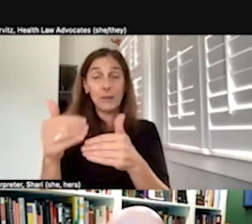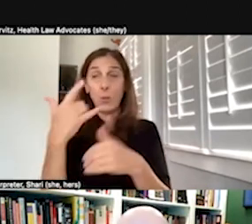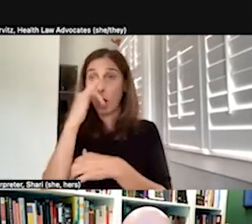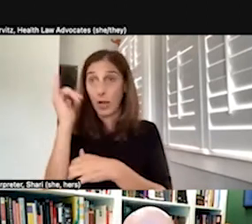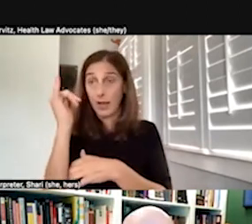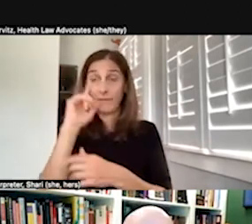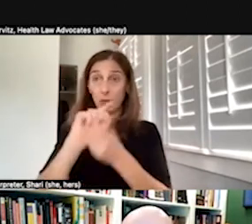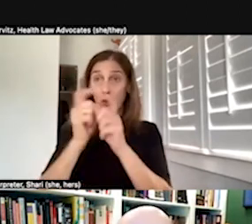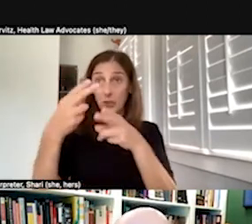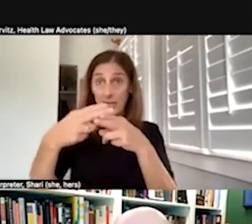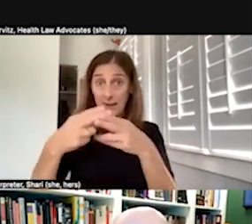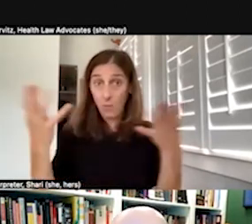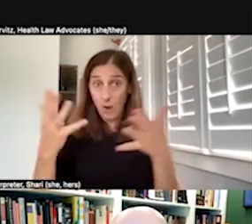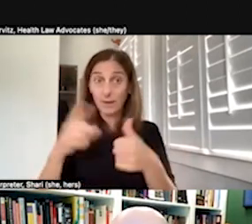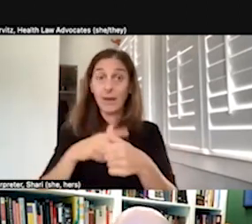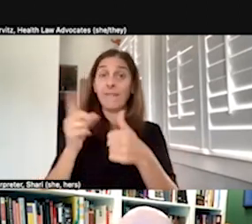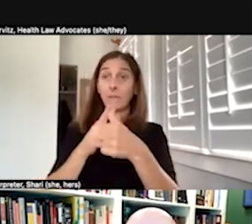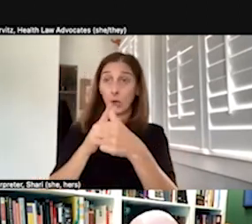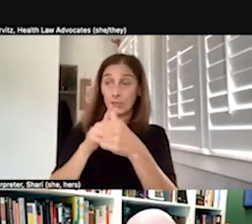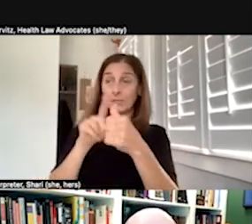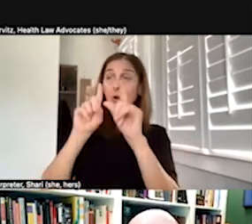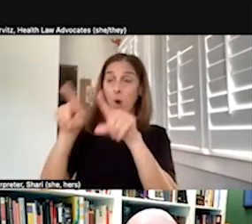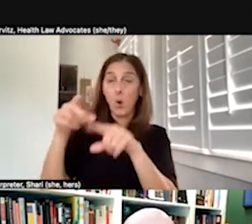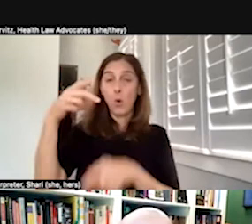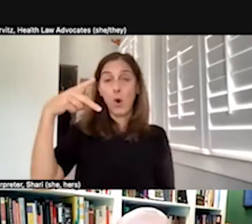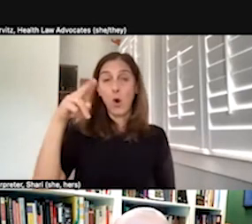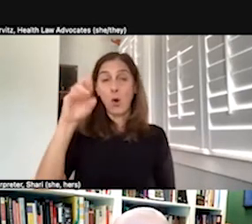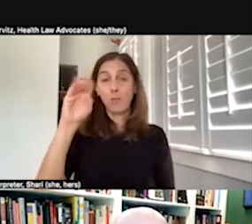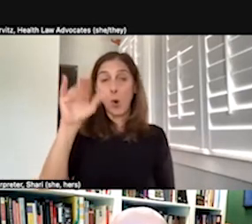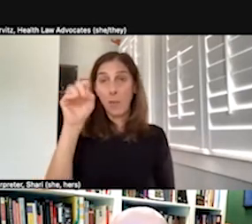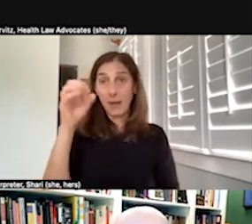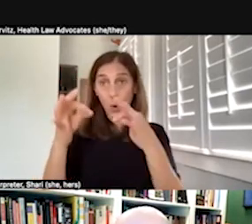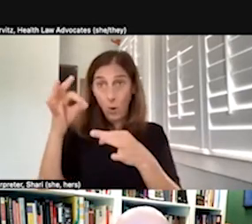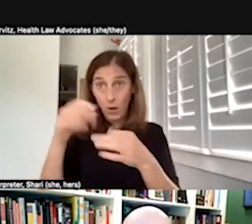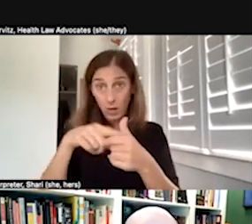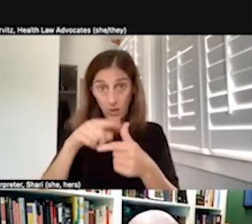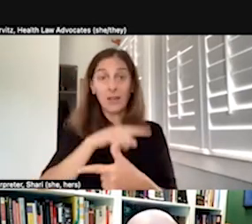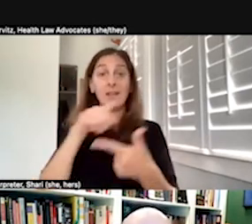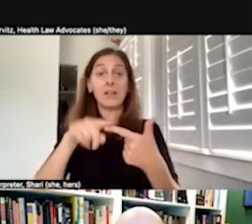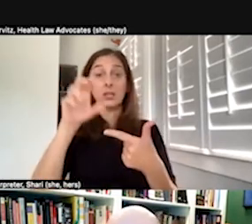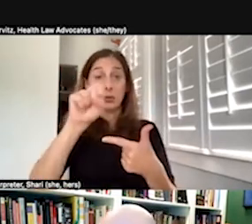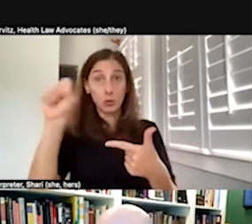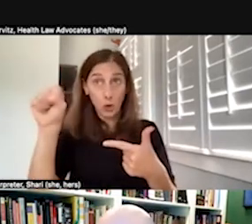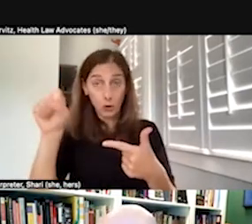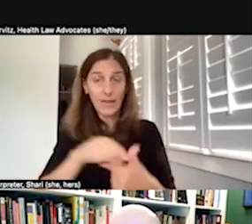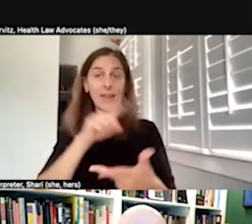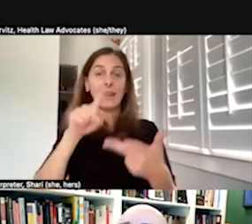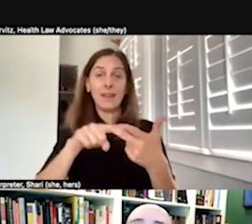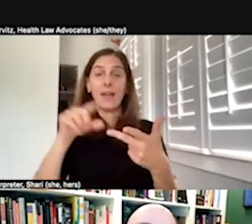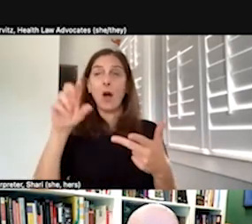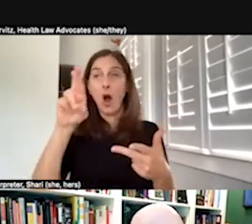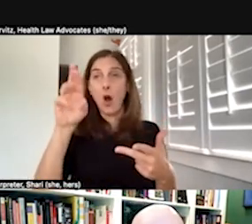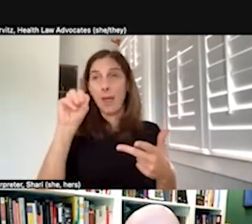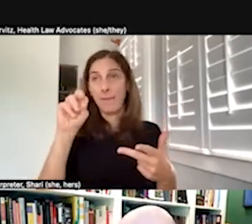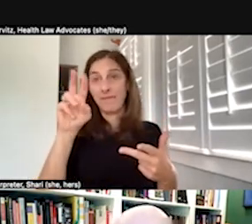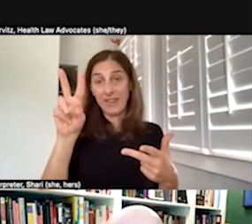name involve first going to a probate court, then going to Social Security, then going, obviously in this state, to the RMV. In other